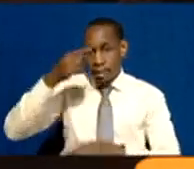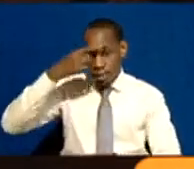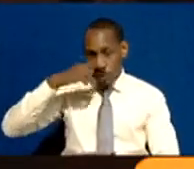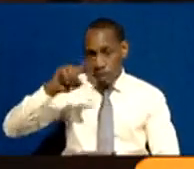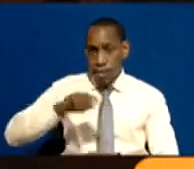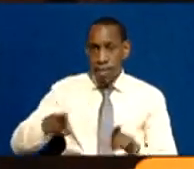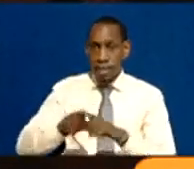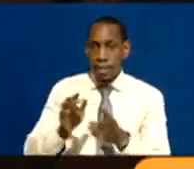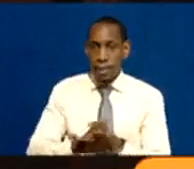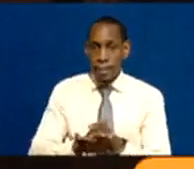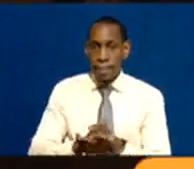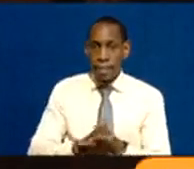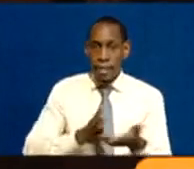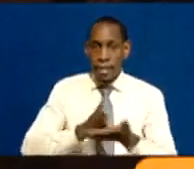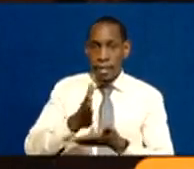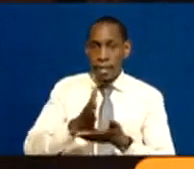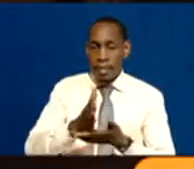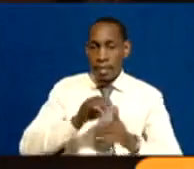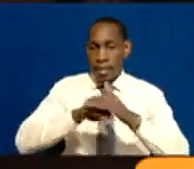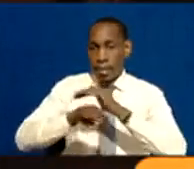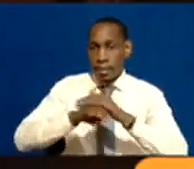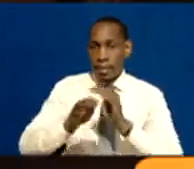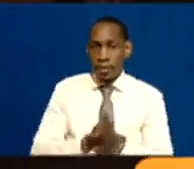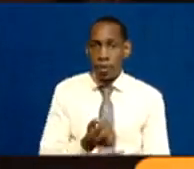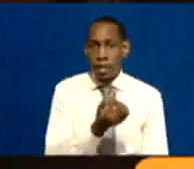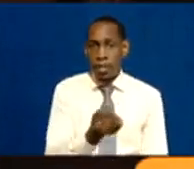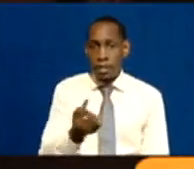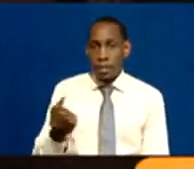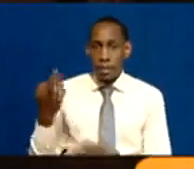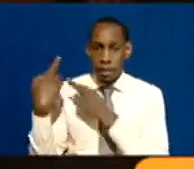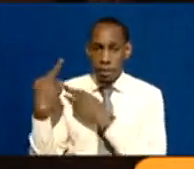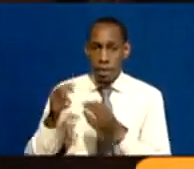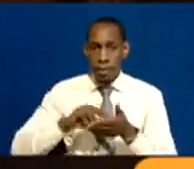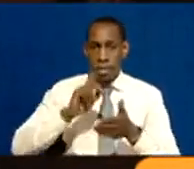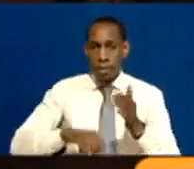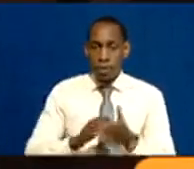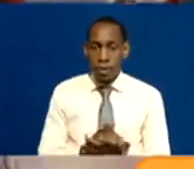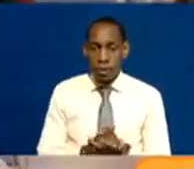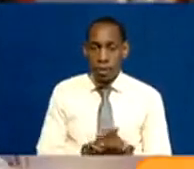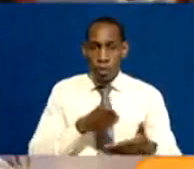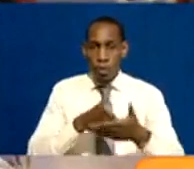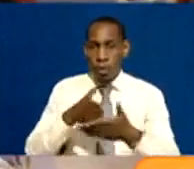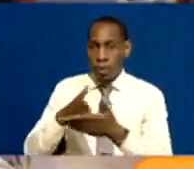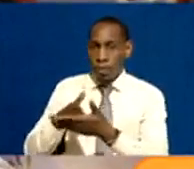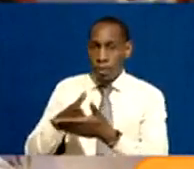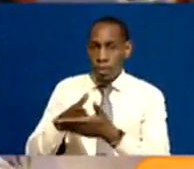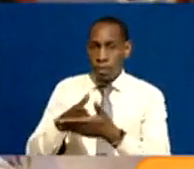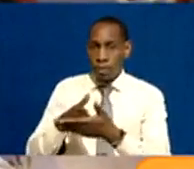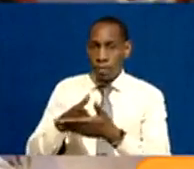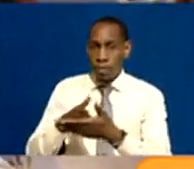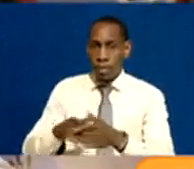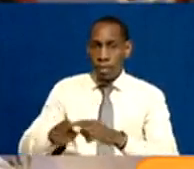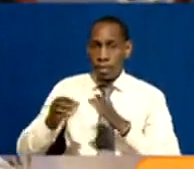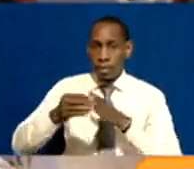logic, while granting the right amount of access for every single role, hence preventing toxic access combinations